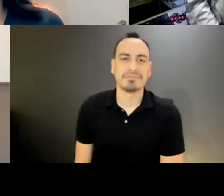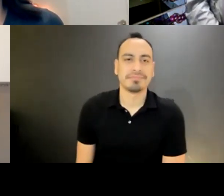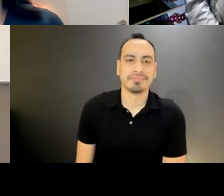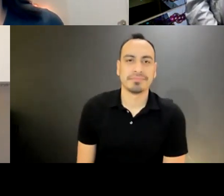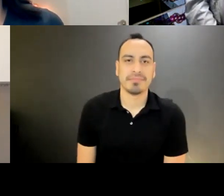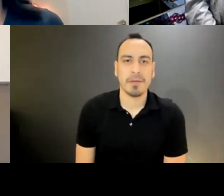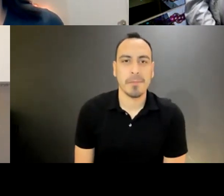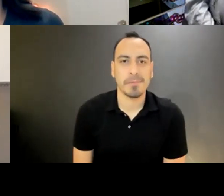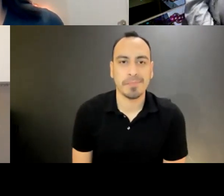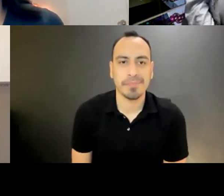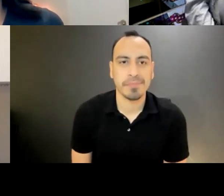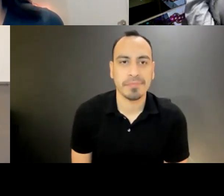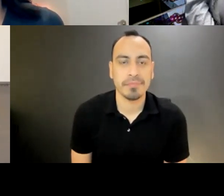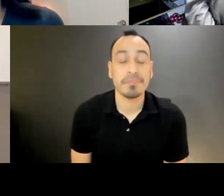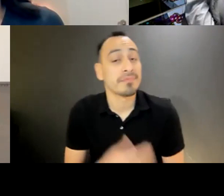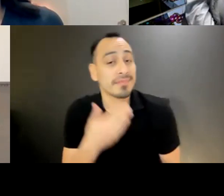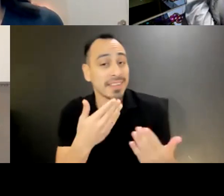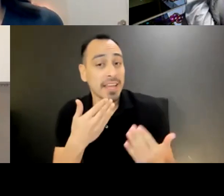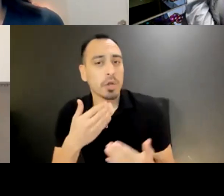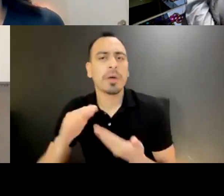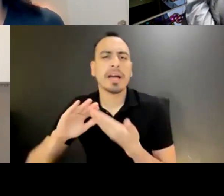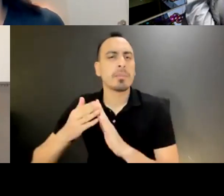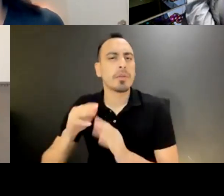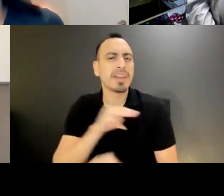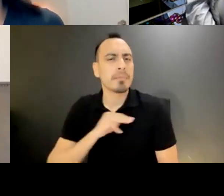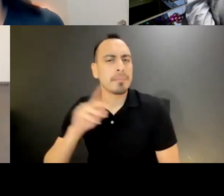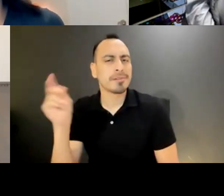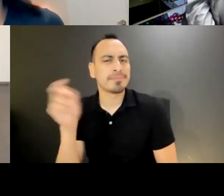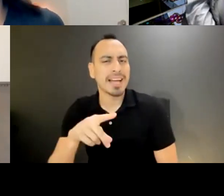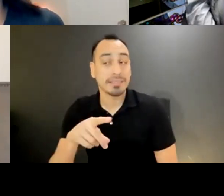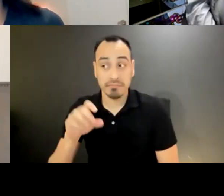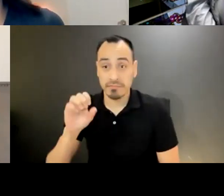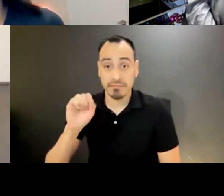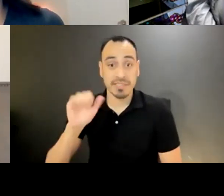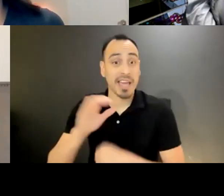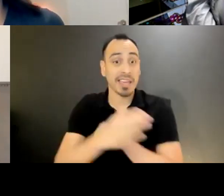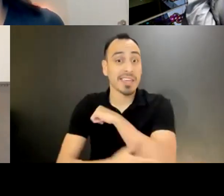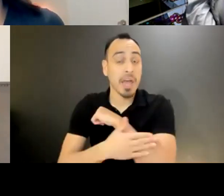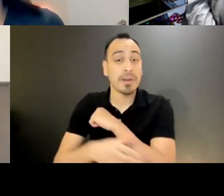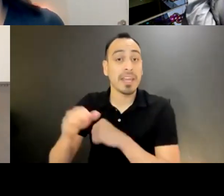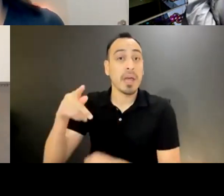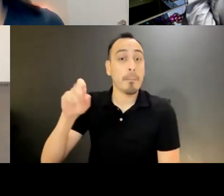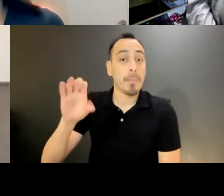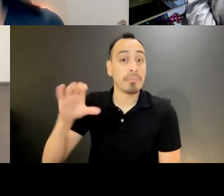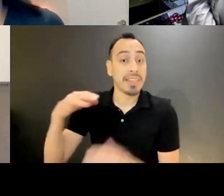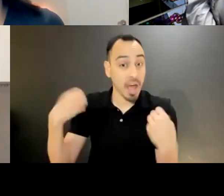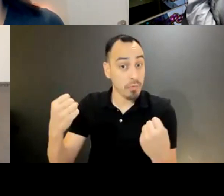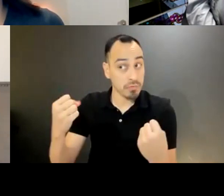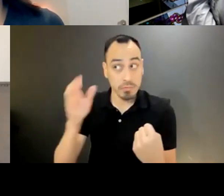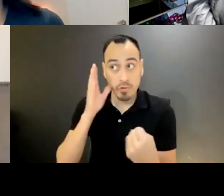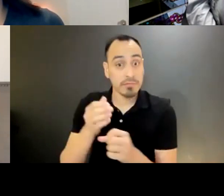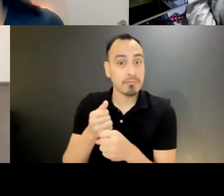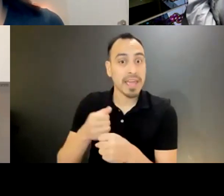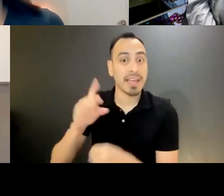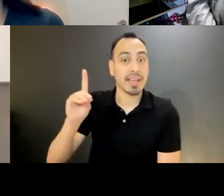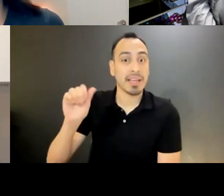Thank you. A community member asks, are we, as Sacramento County Public Health, going to create a dashboard in terms of